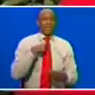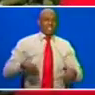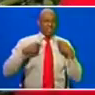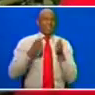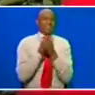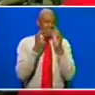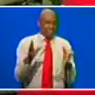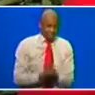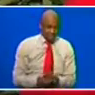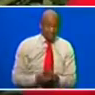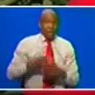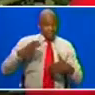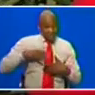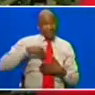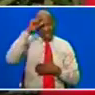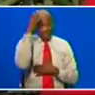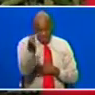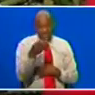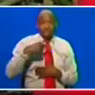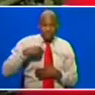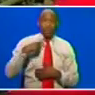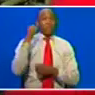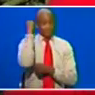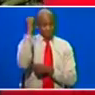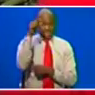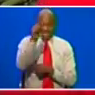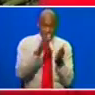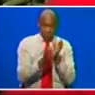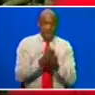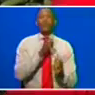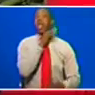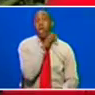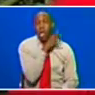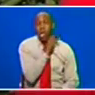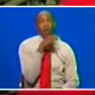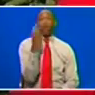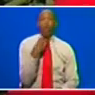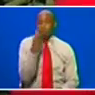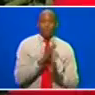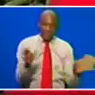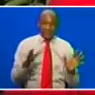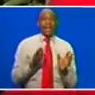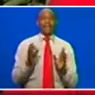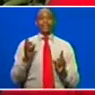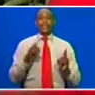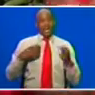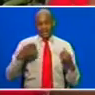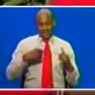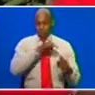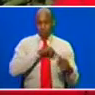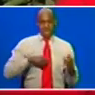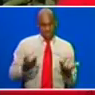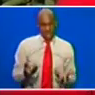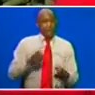The current people in government are determined to make this politics the politics of noise making and drama queen. But we're